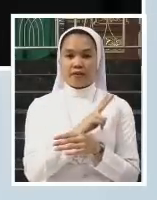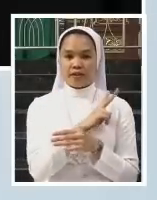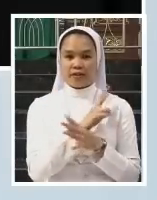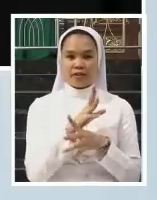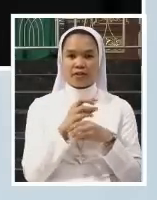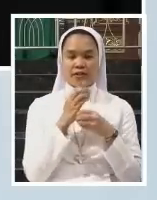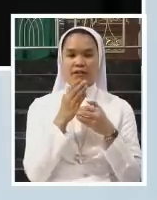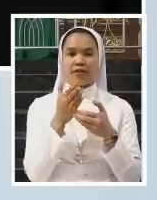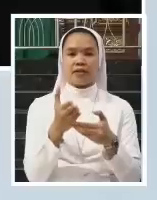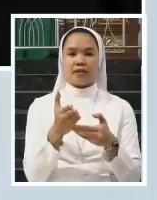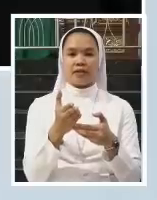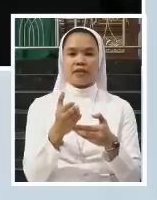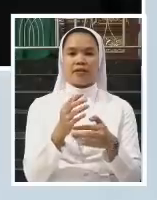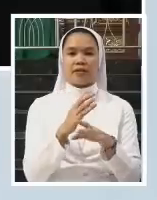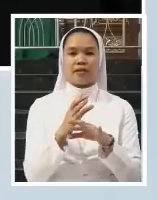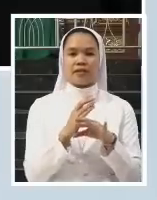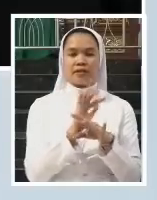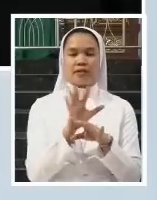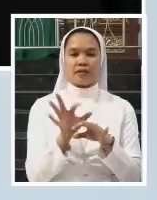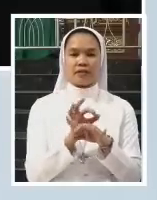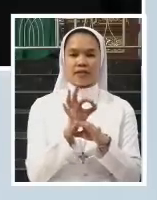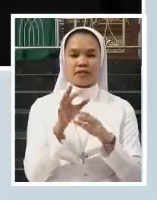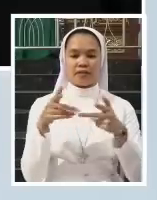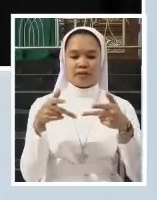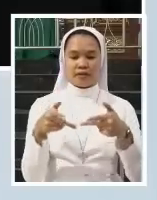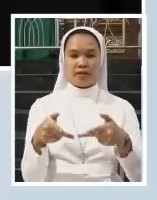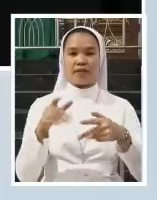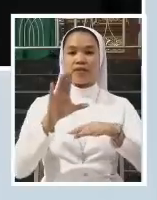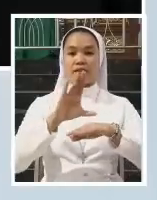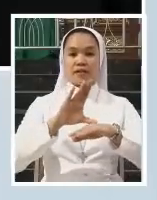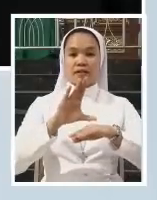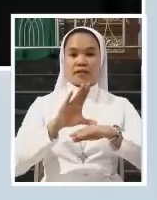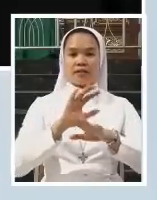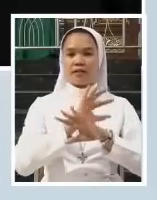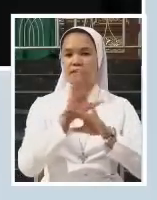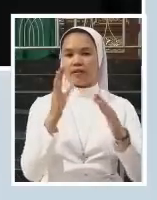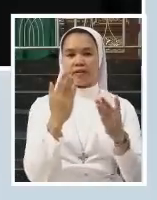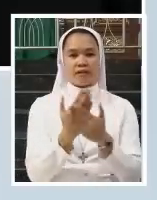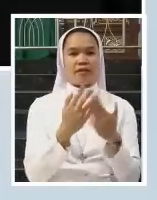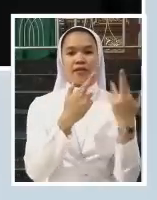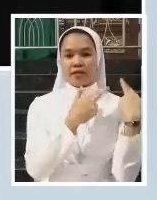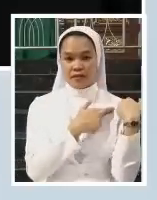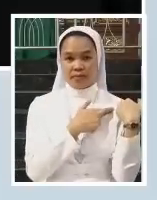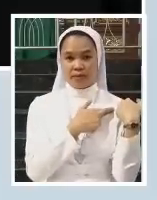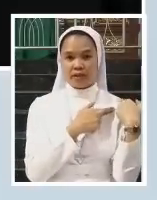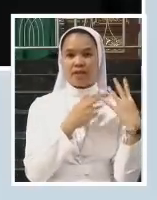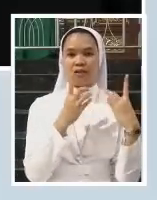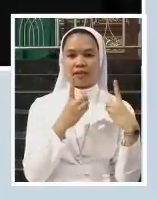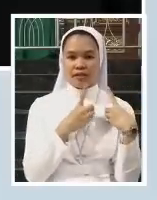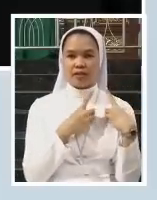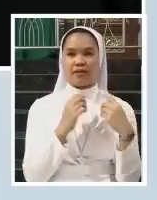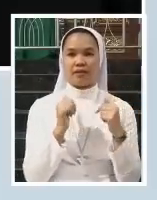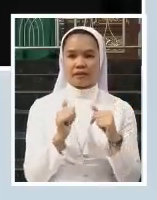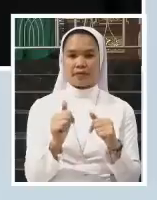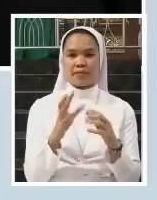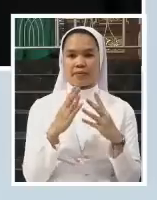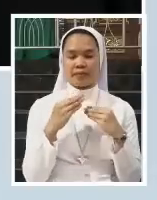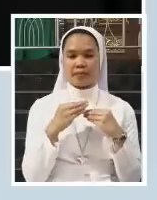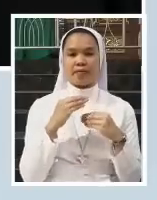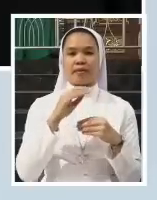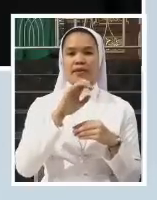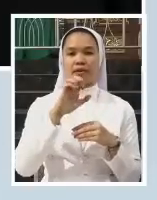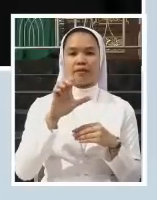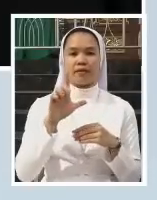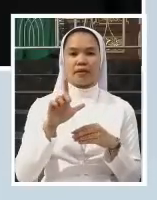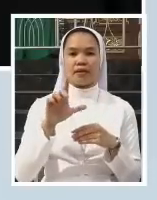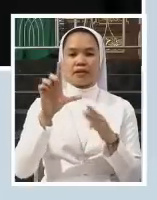commit to him the full care of the souls in that parish with all the faculties, duties, rights, and privileges according to the code of canon